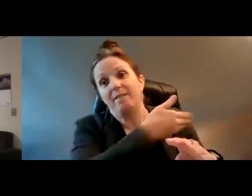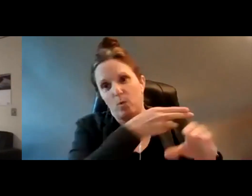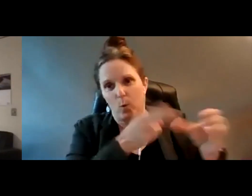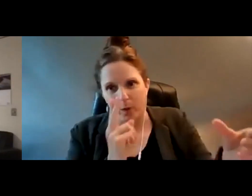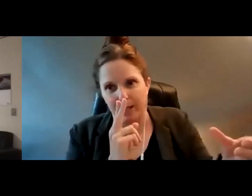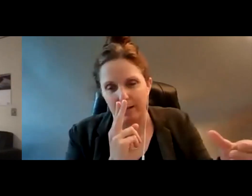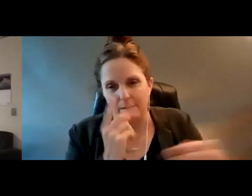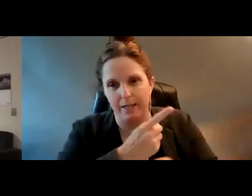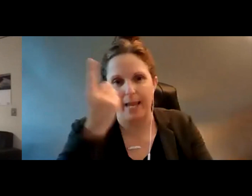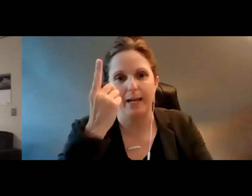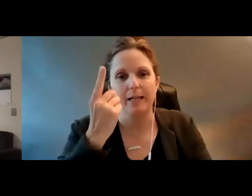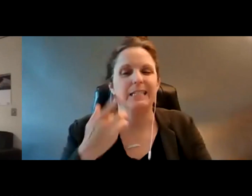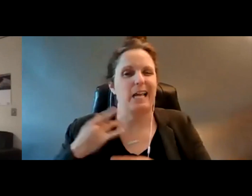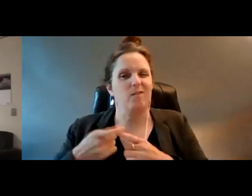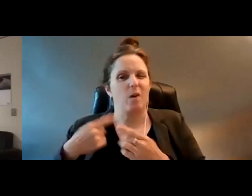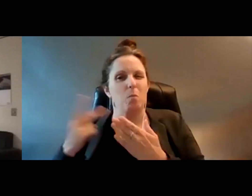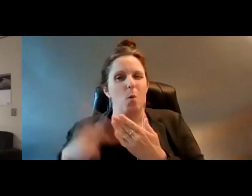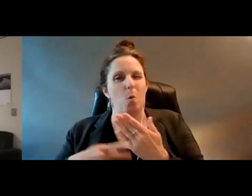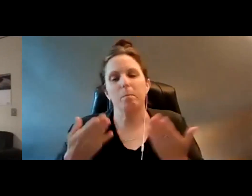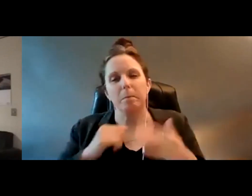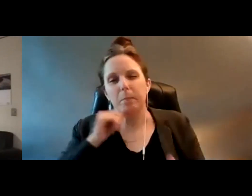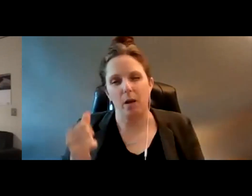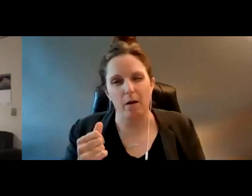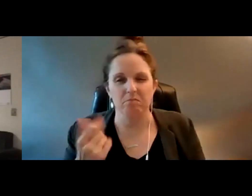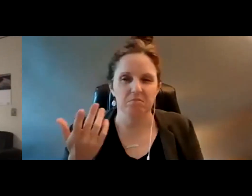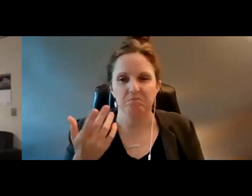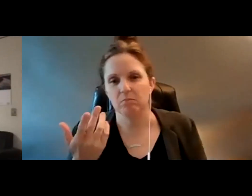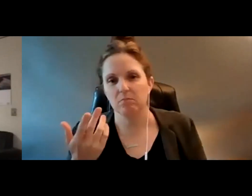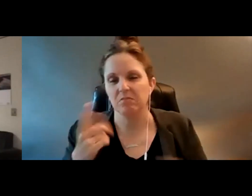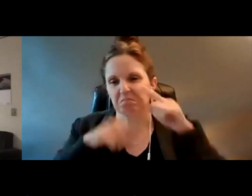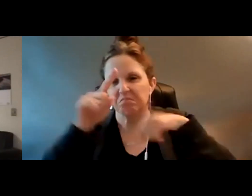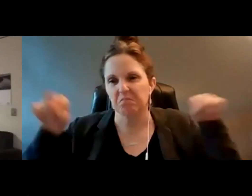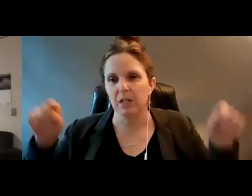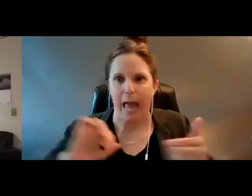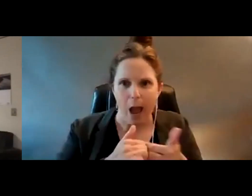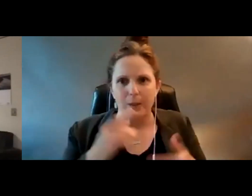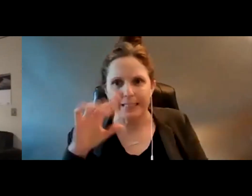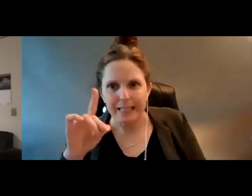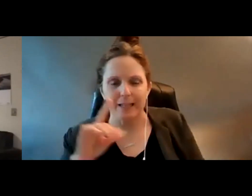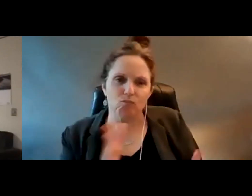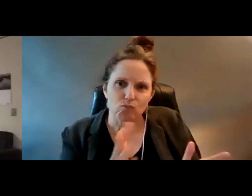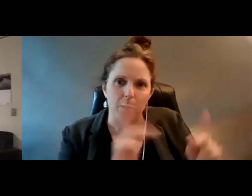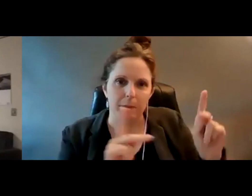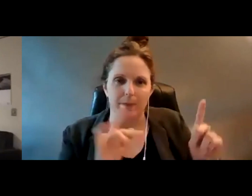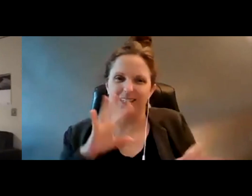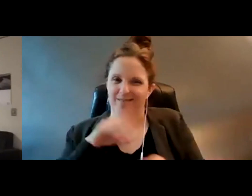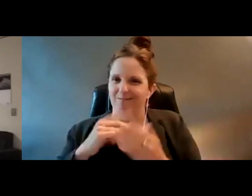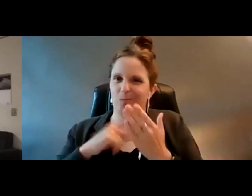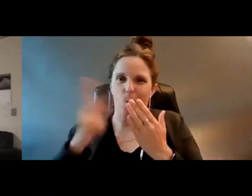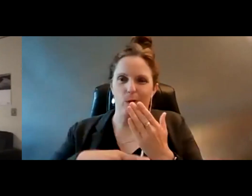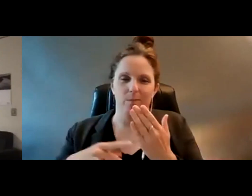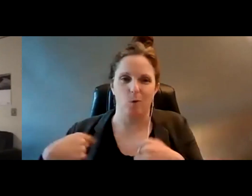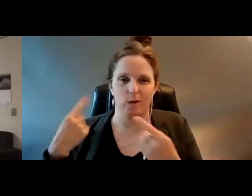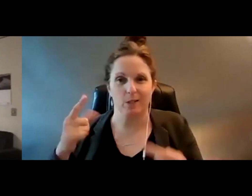always we had somebody come the week before the quit date, somebody who had successfully quit smoking, usually in one of our